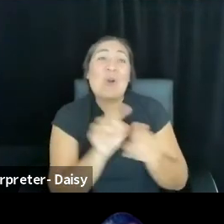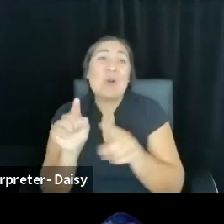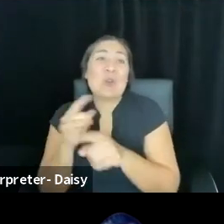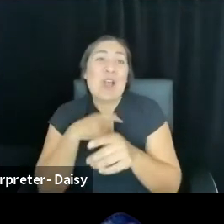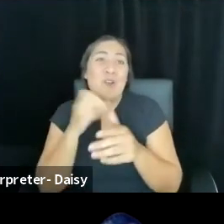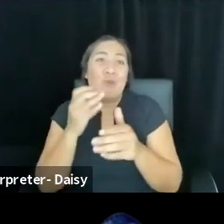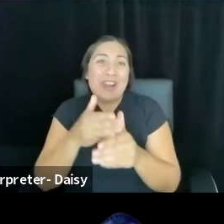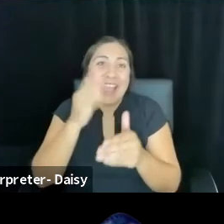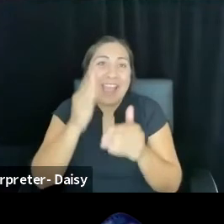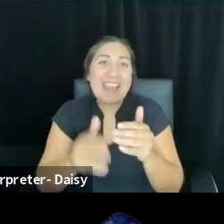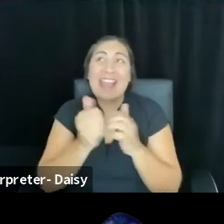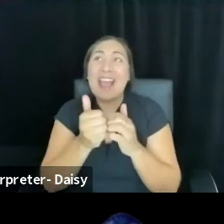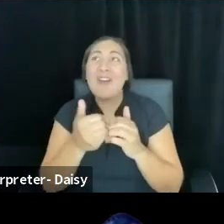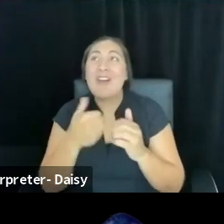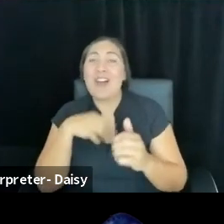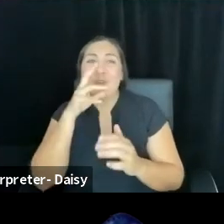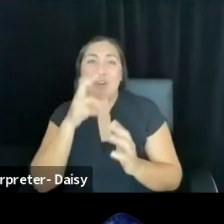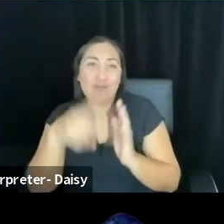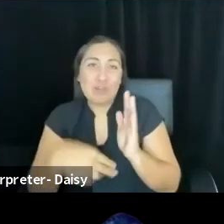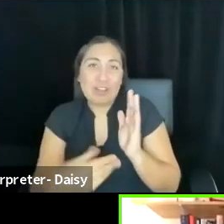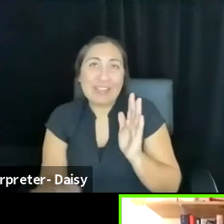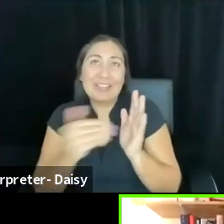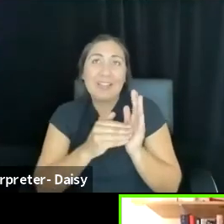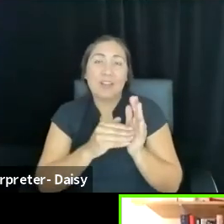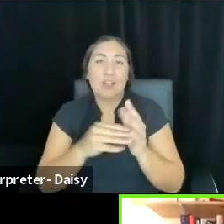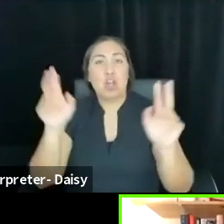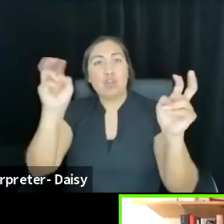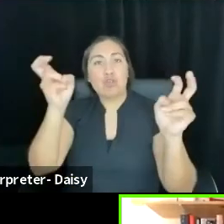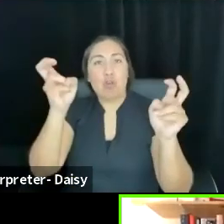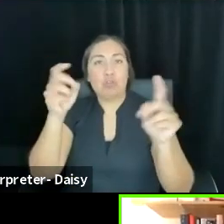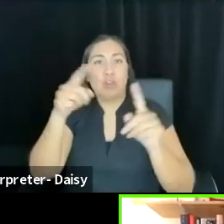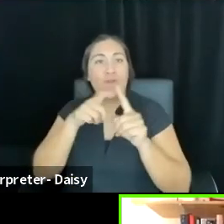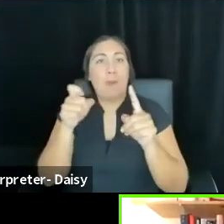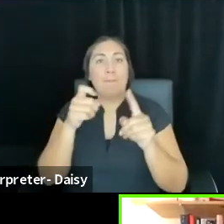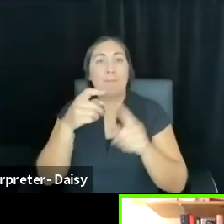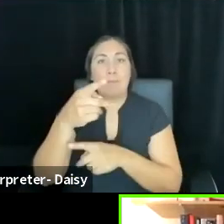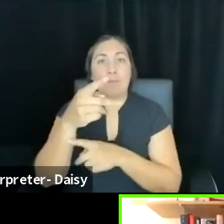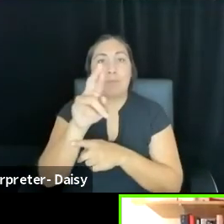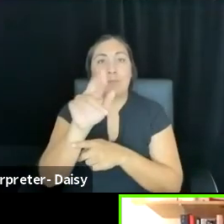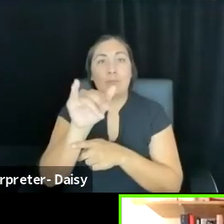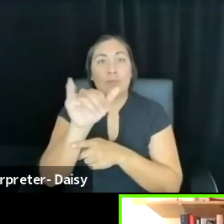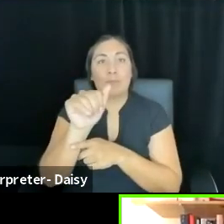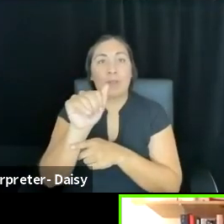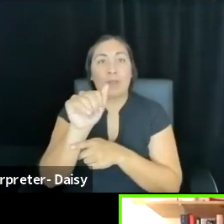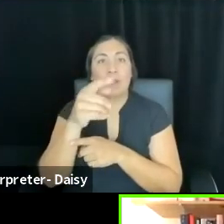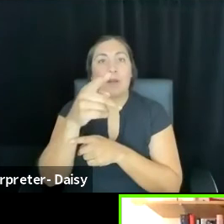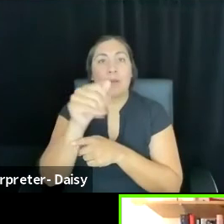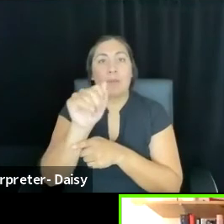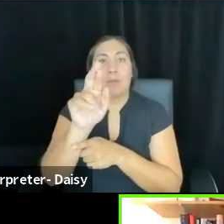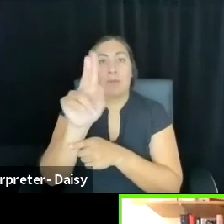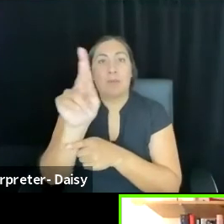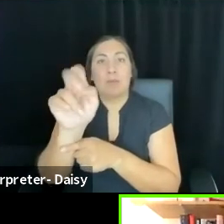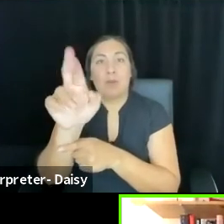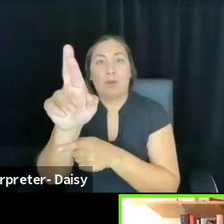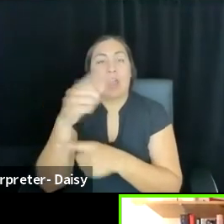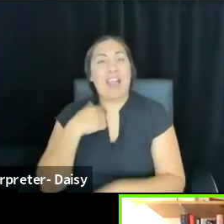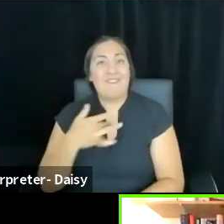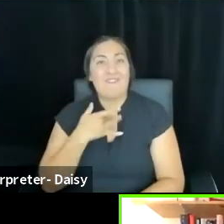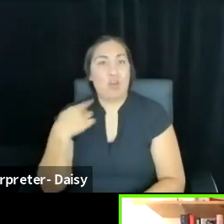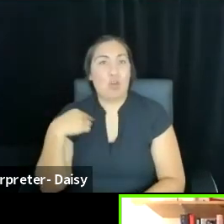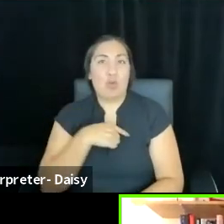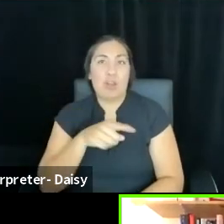rereading that initial quote from Priya Parker, because I feel like we've really circled around that. The